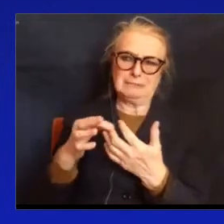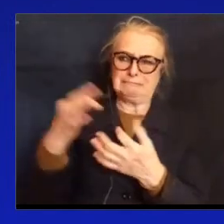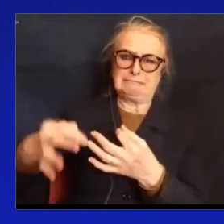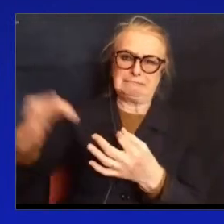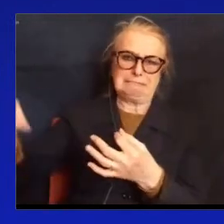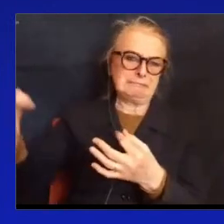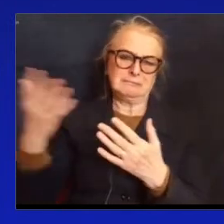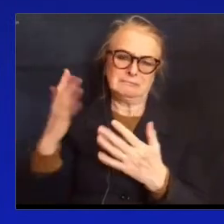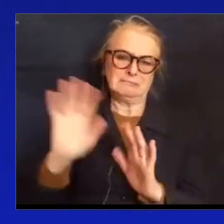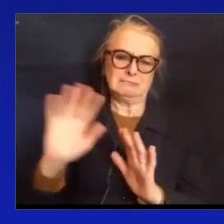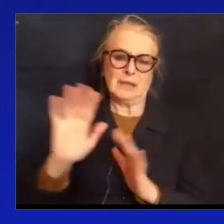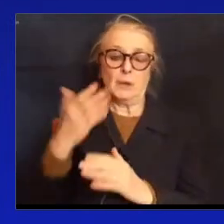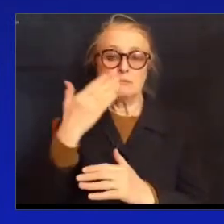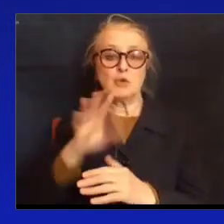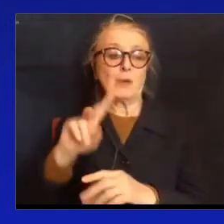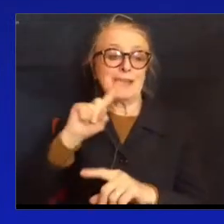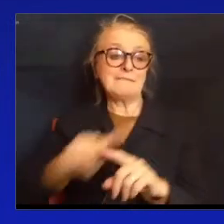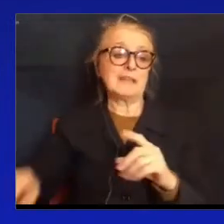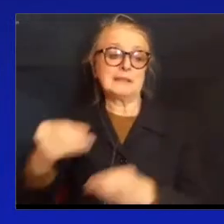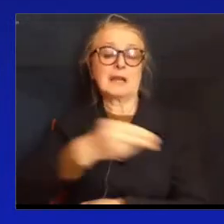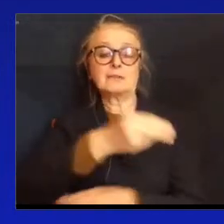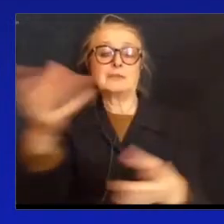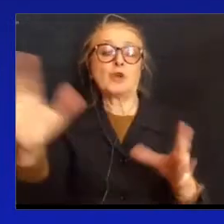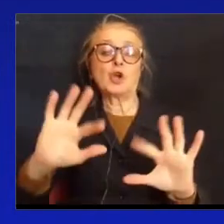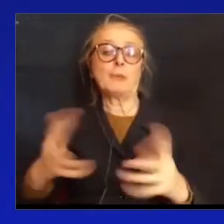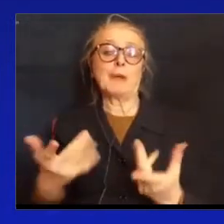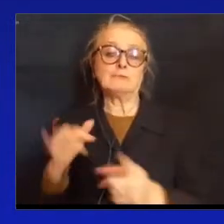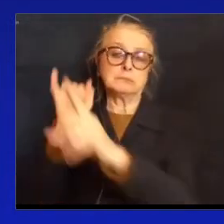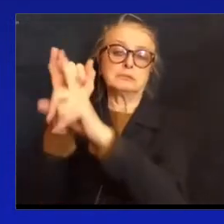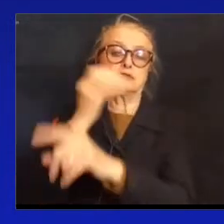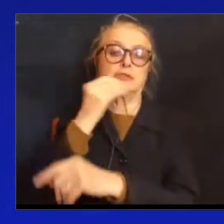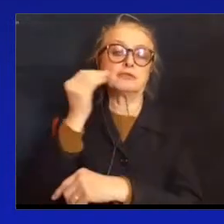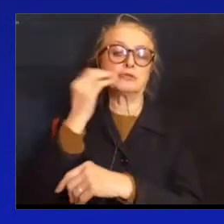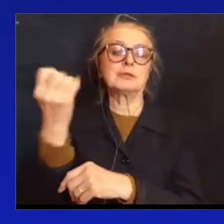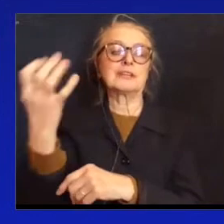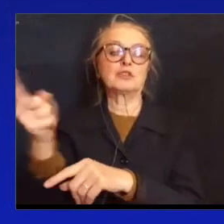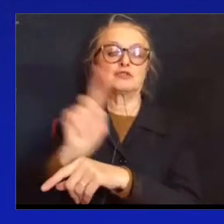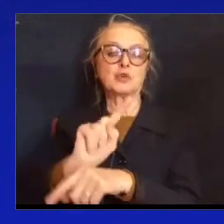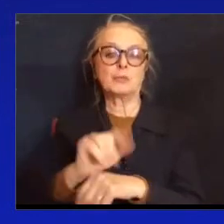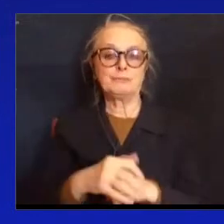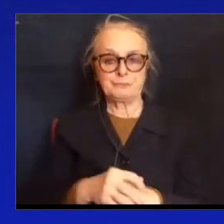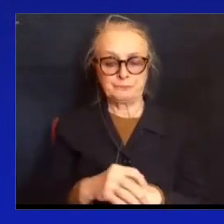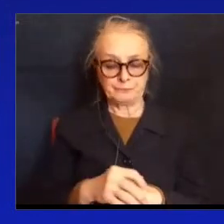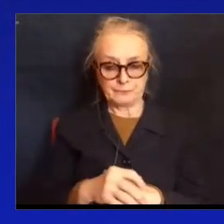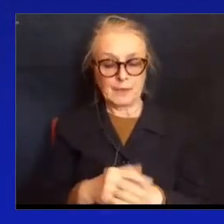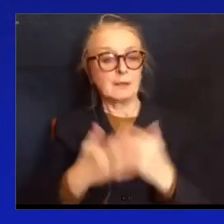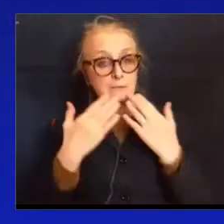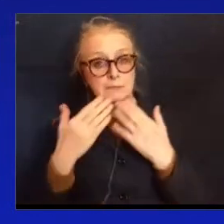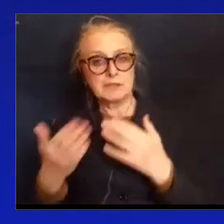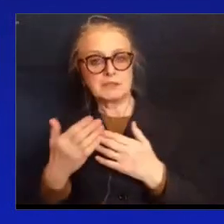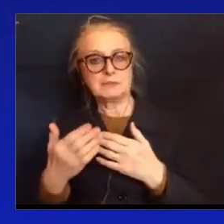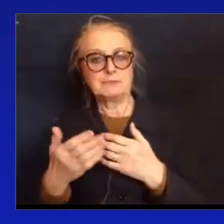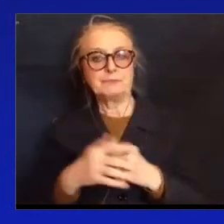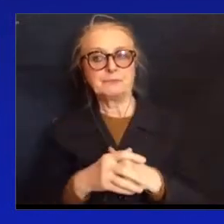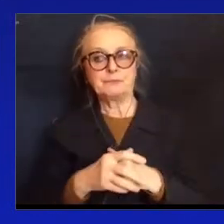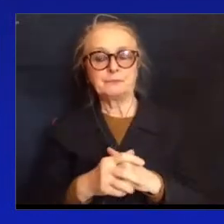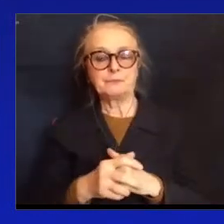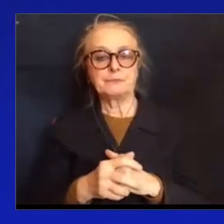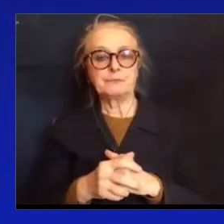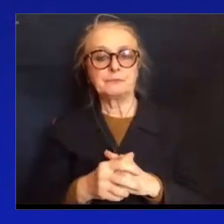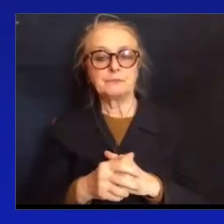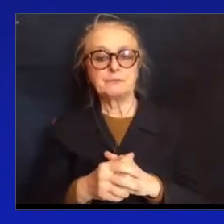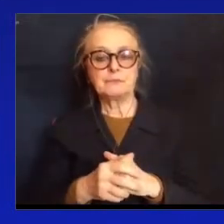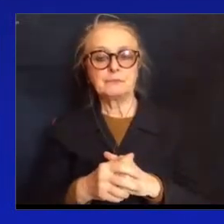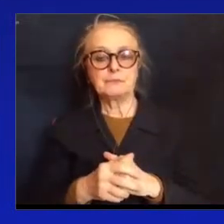because everything that we do happens after the fact, after contamination has spread. So it's important to respect